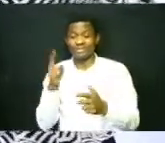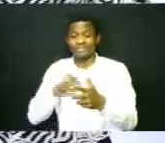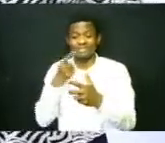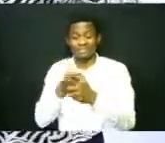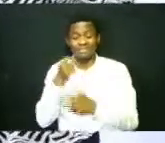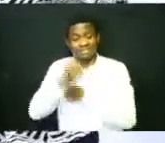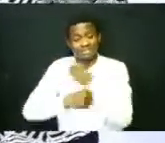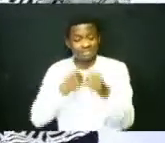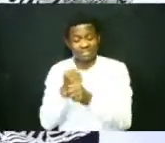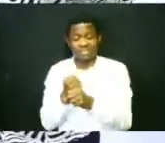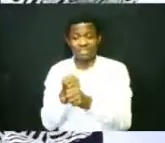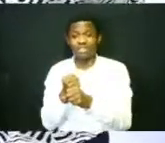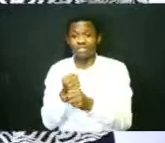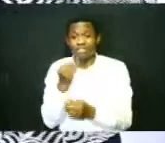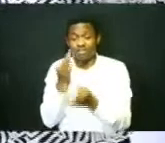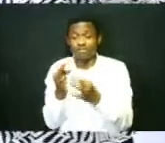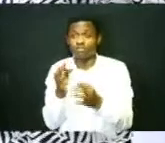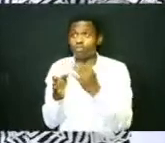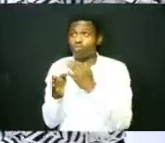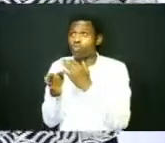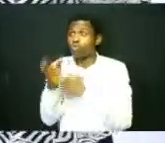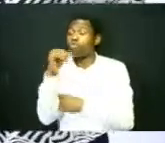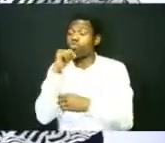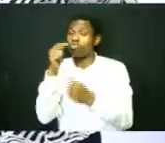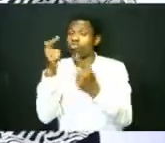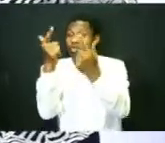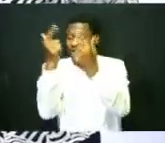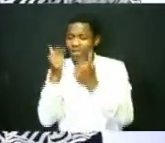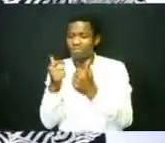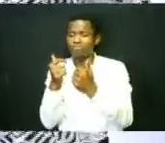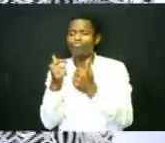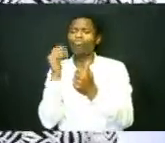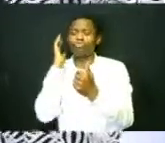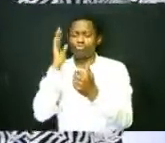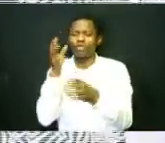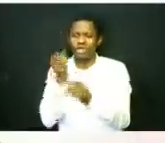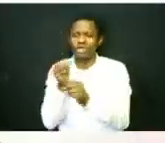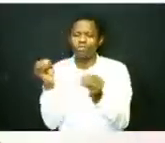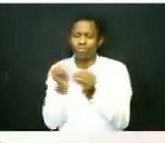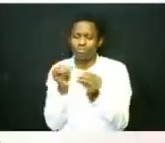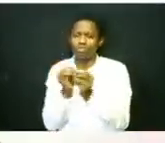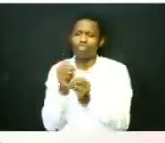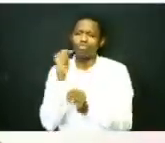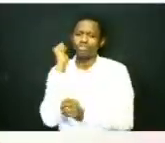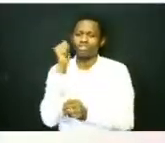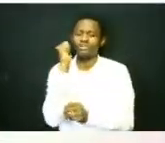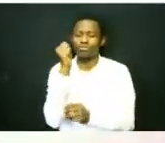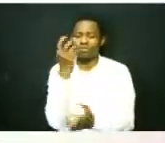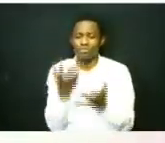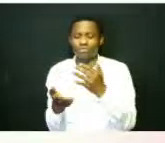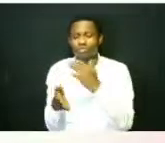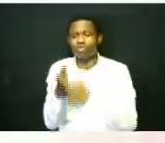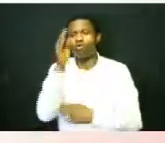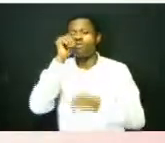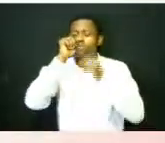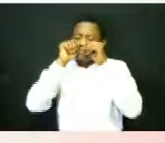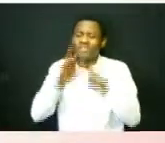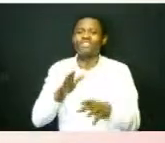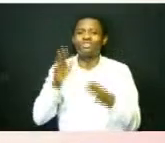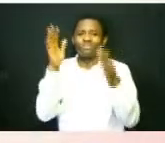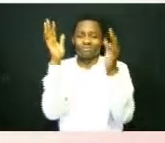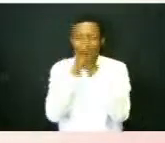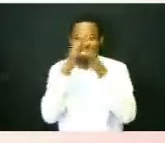tarries, you come with testimonies. May the Lord bless you. Amen.